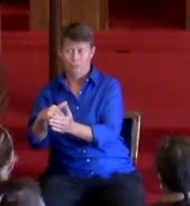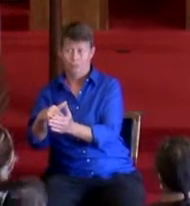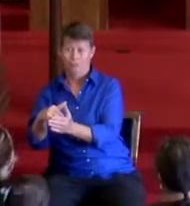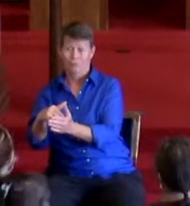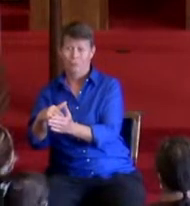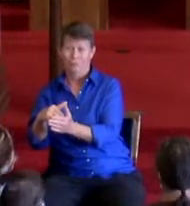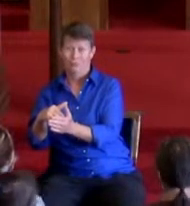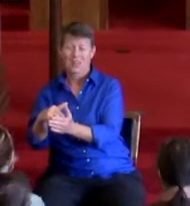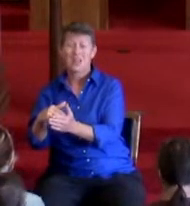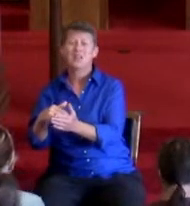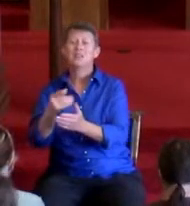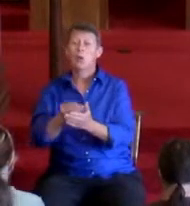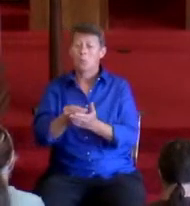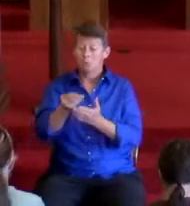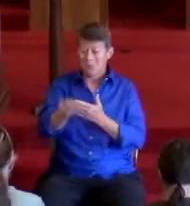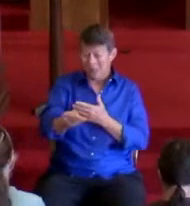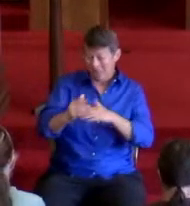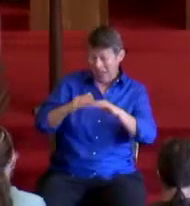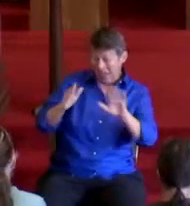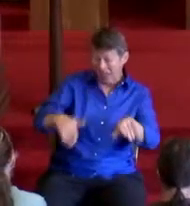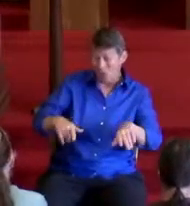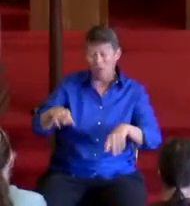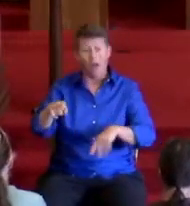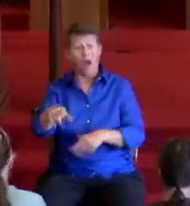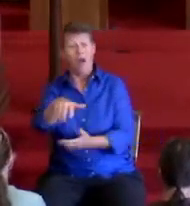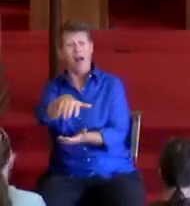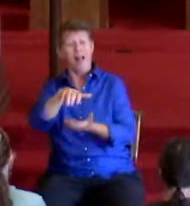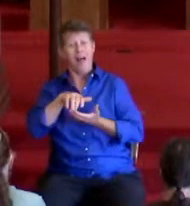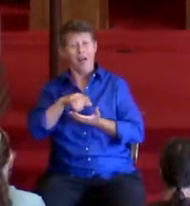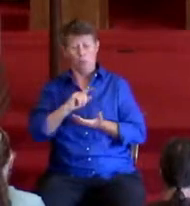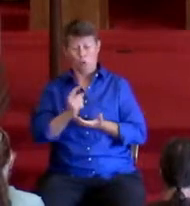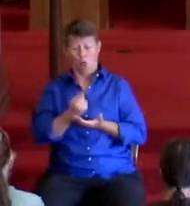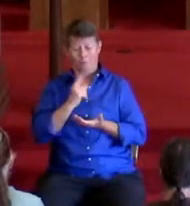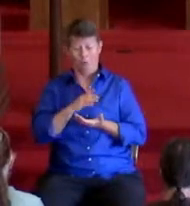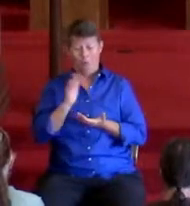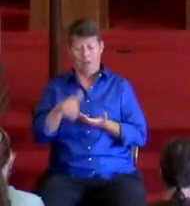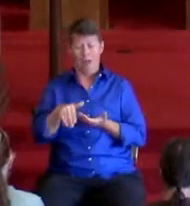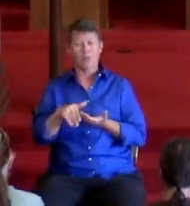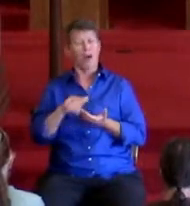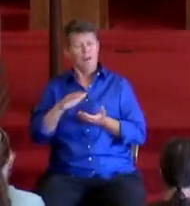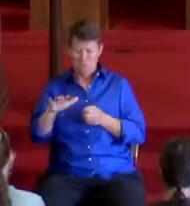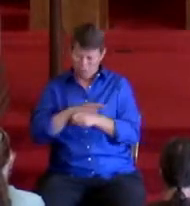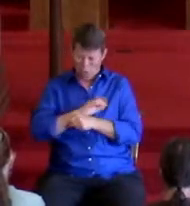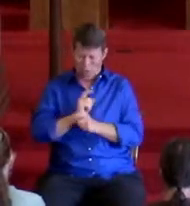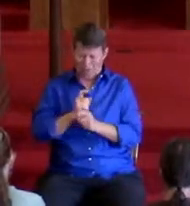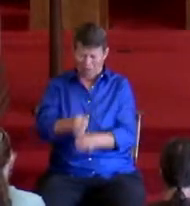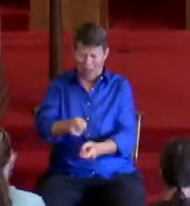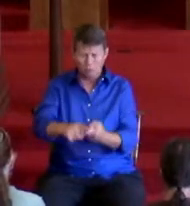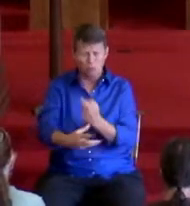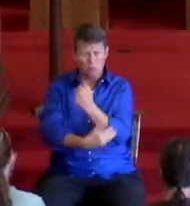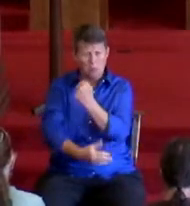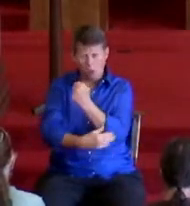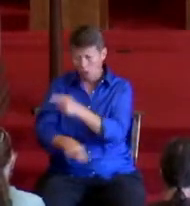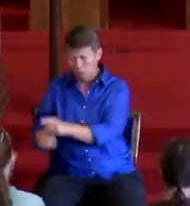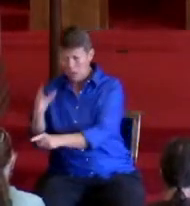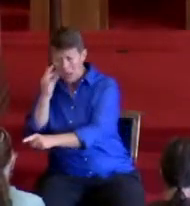When the house sold, Fred promptly and proudly gave the entire proceeds to the poor. He had said nothing about the cat.